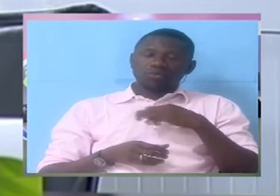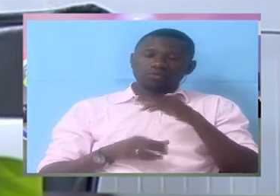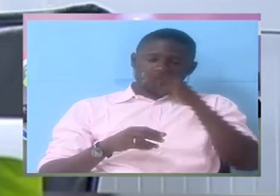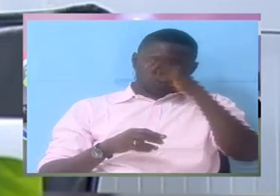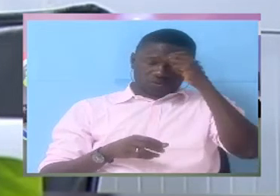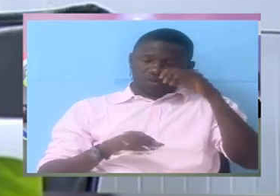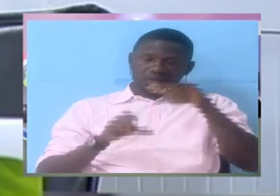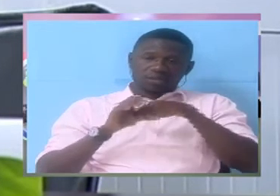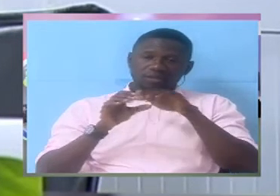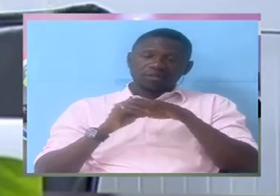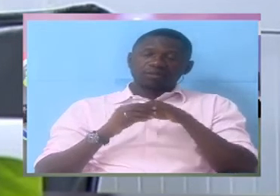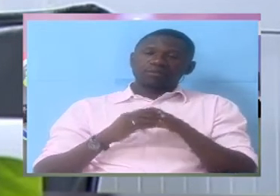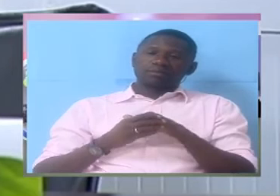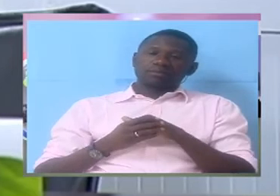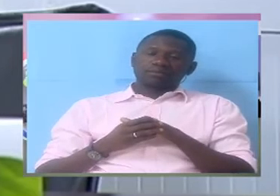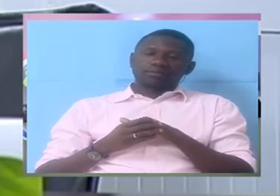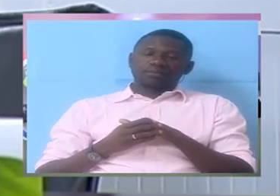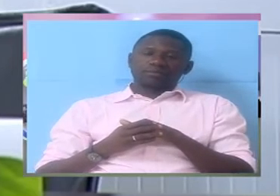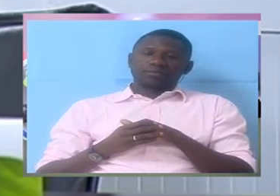To